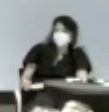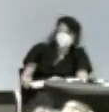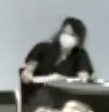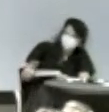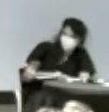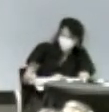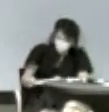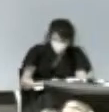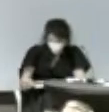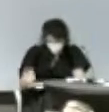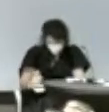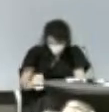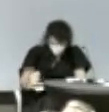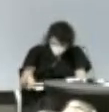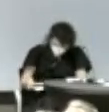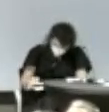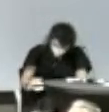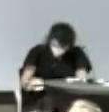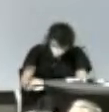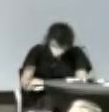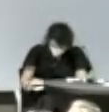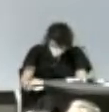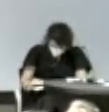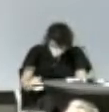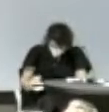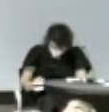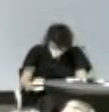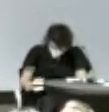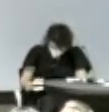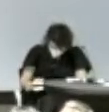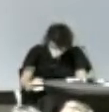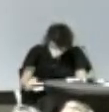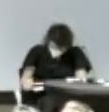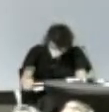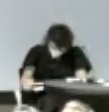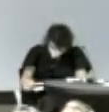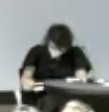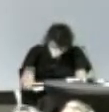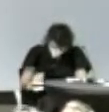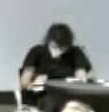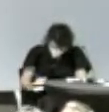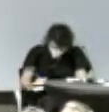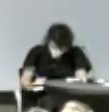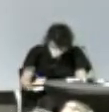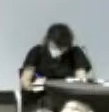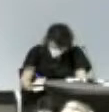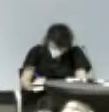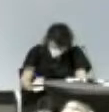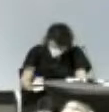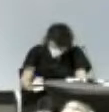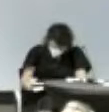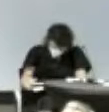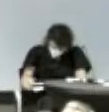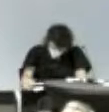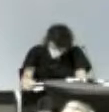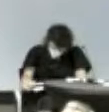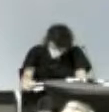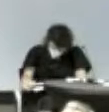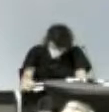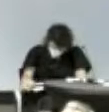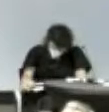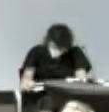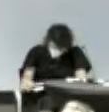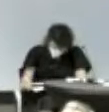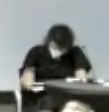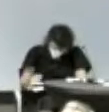in Susie Lee, but he's also really interested in politics. So I feel like if you were interested, we do have NSSA members who are interested in politics and will lead you in the kind of right direction of where to go.